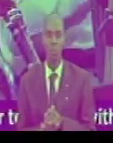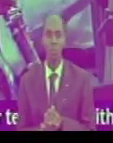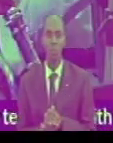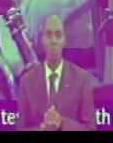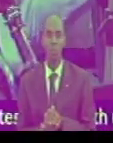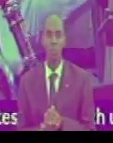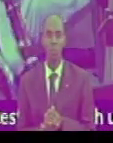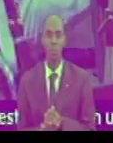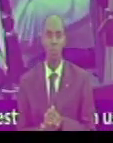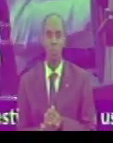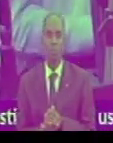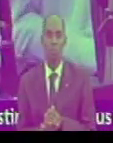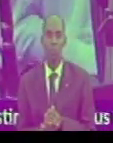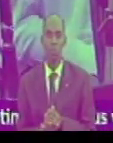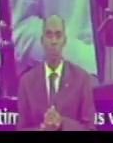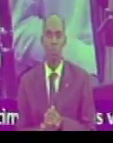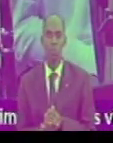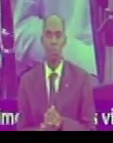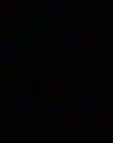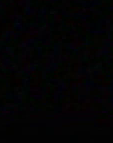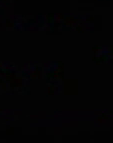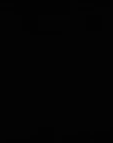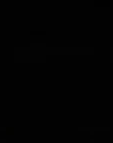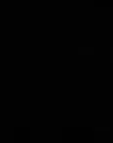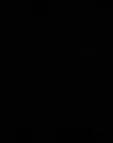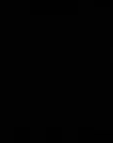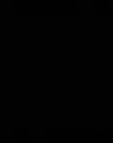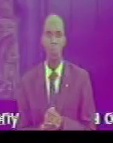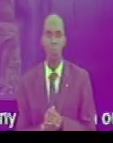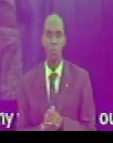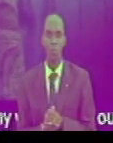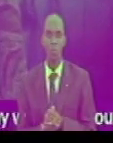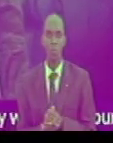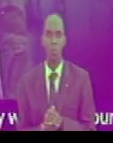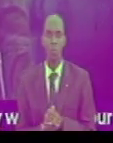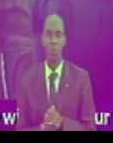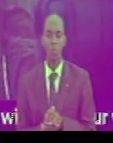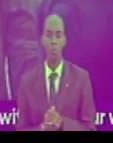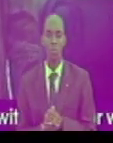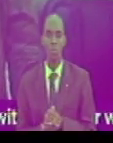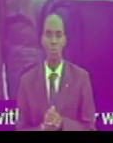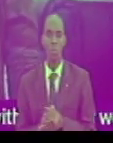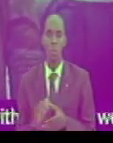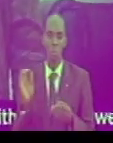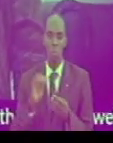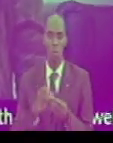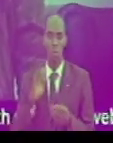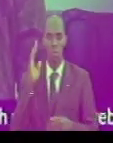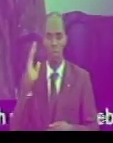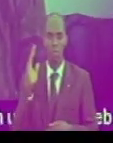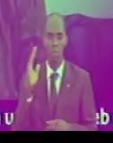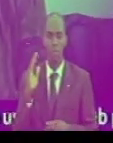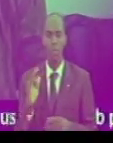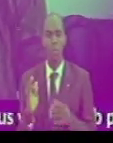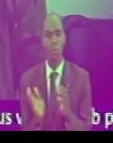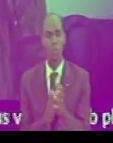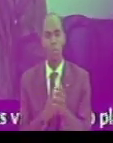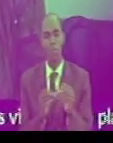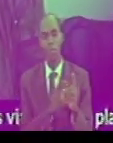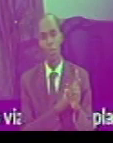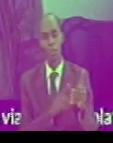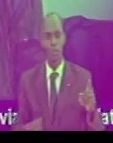More testimonies. Praise the Lord. I have beside me here Good Luck